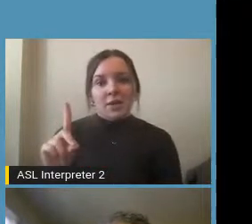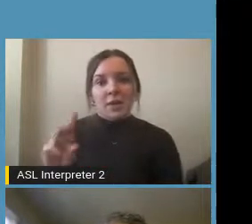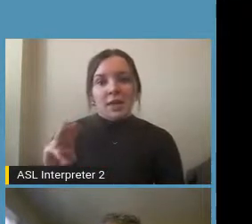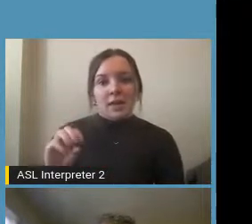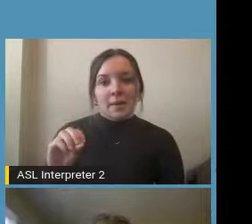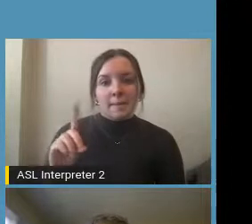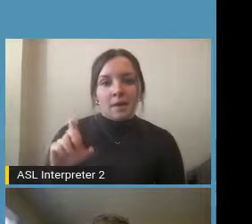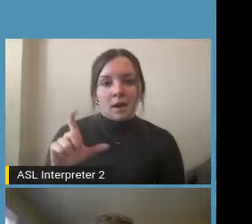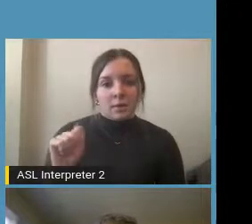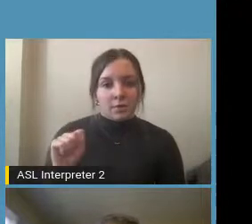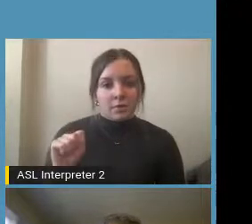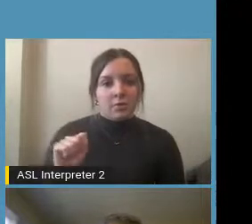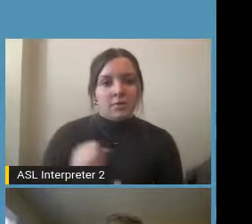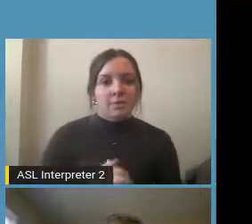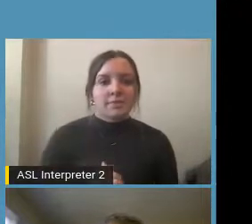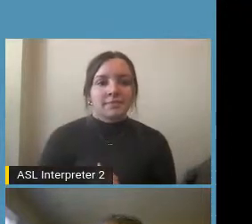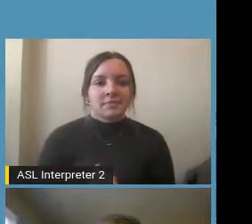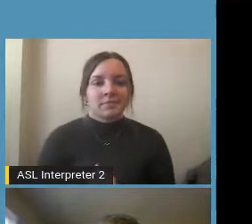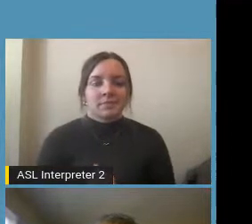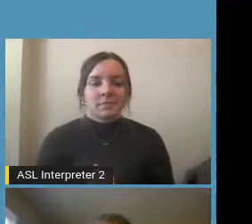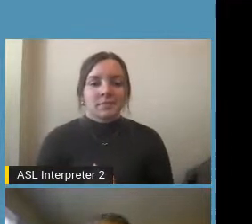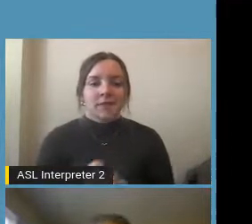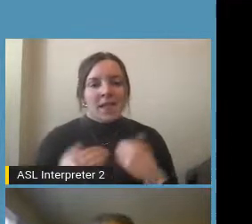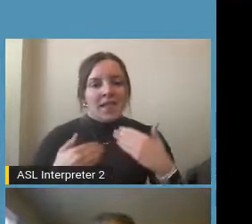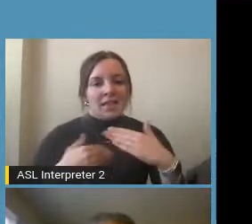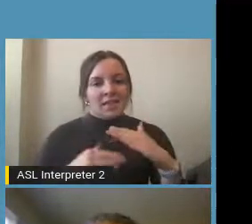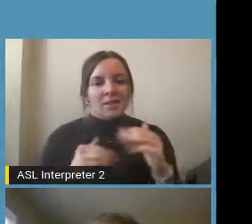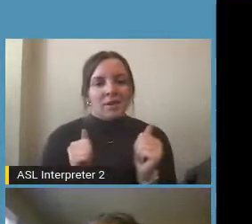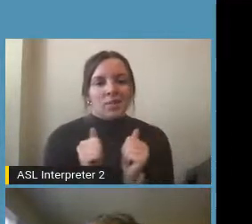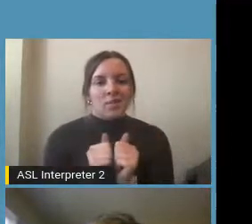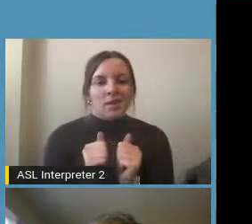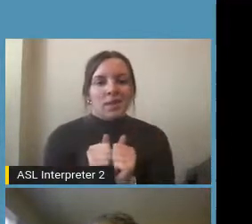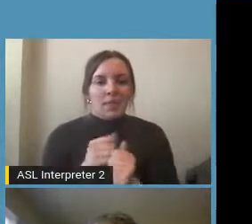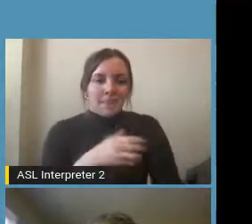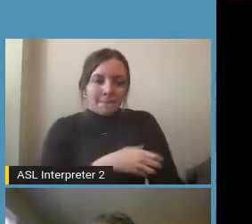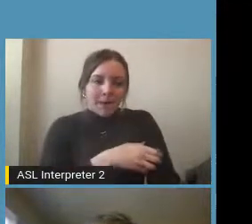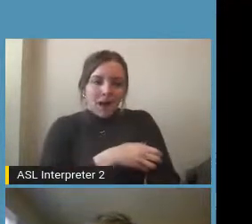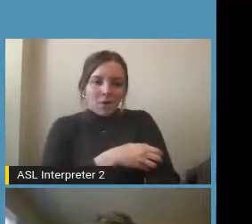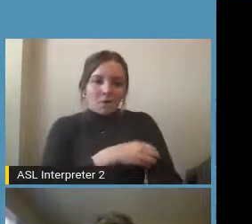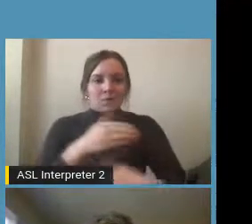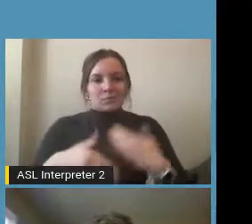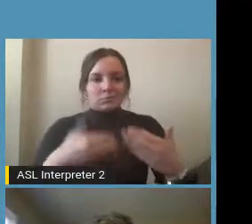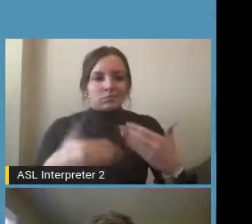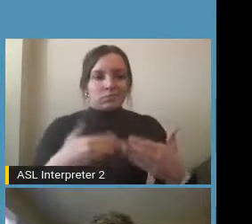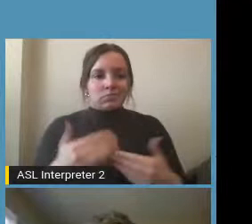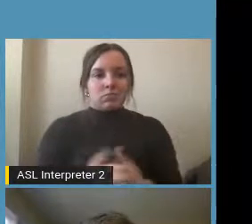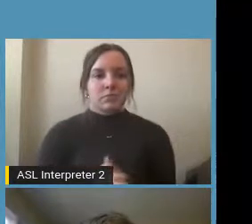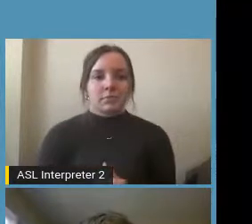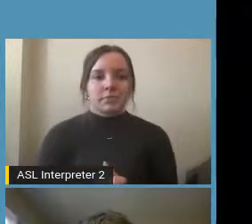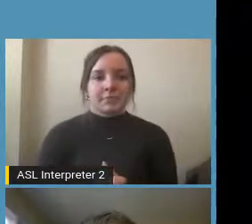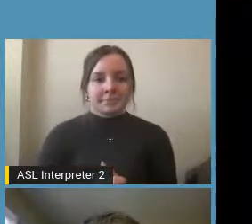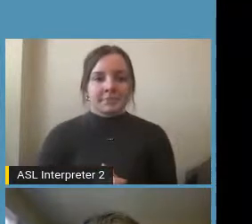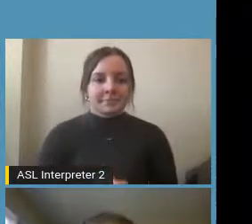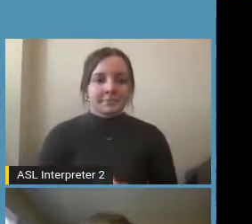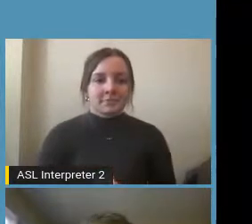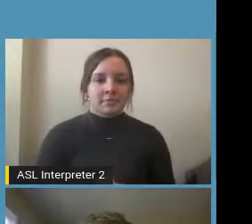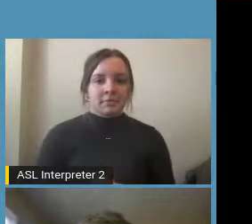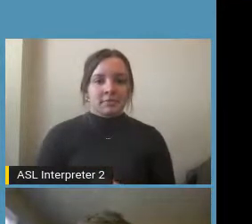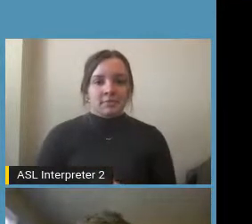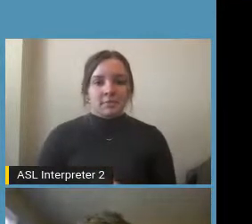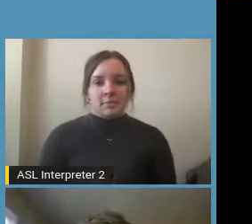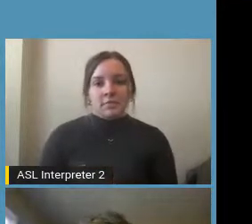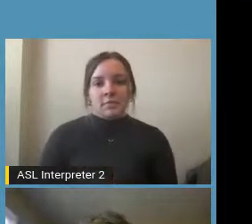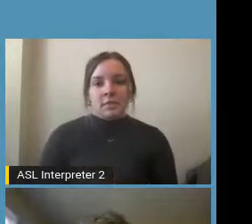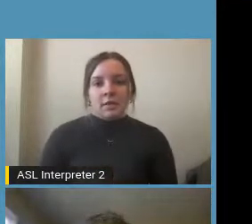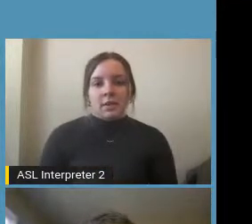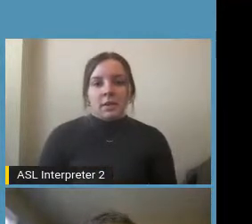bandwidth and processing power. The model that you saw that the Smithsonian made for the conservation and documentation